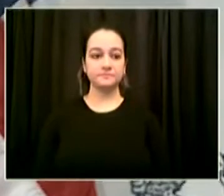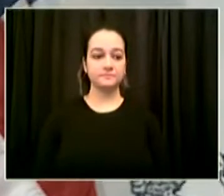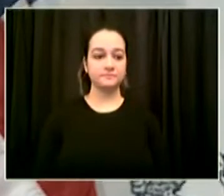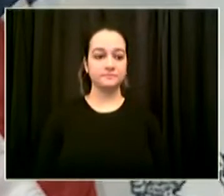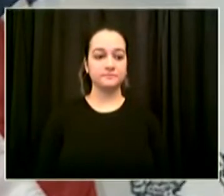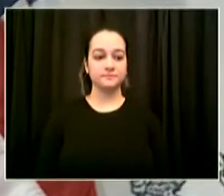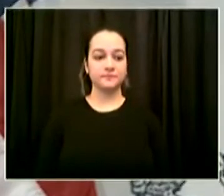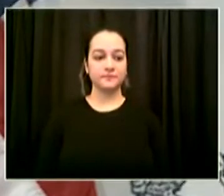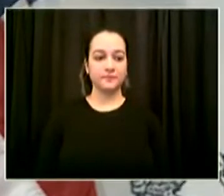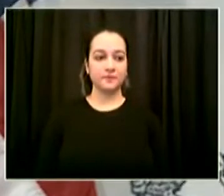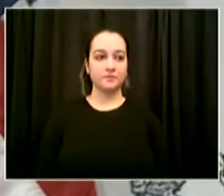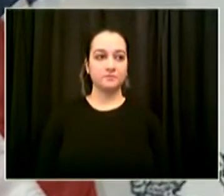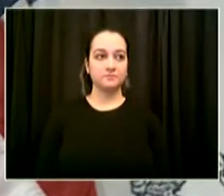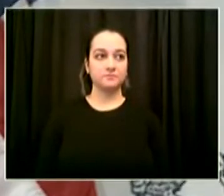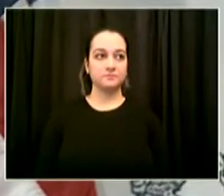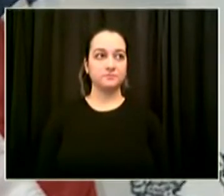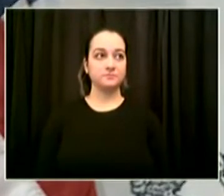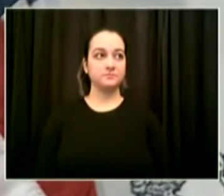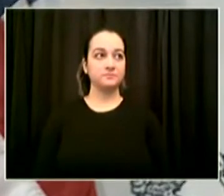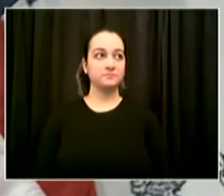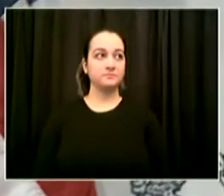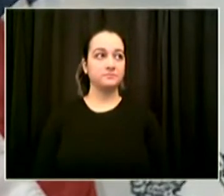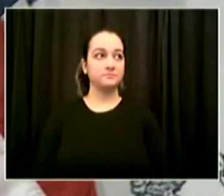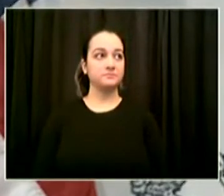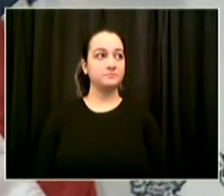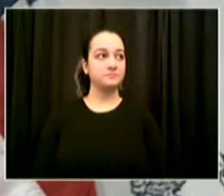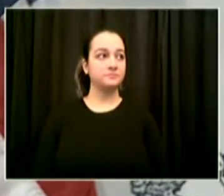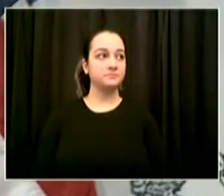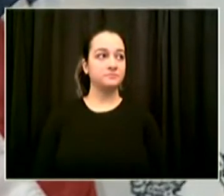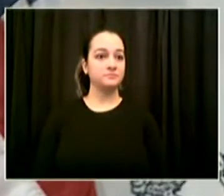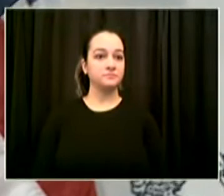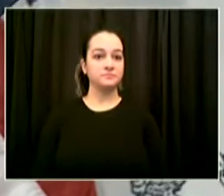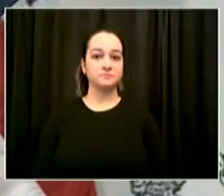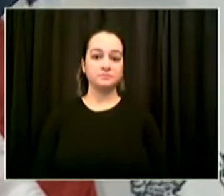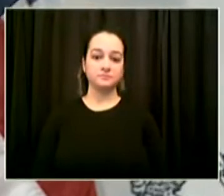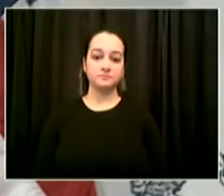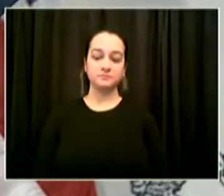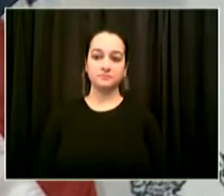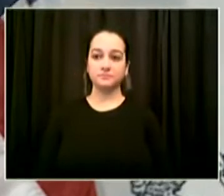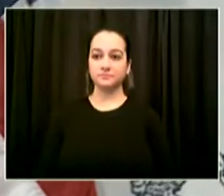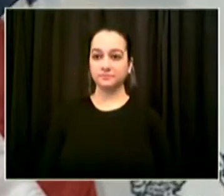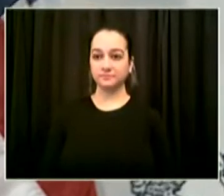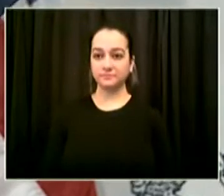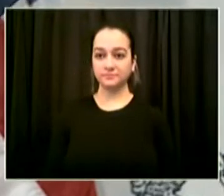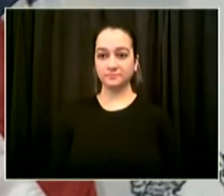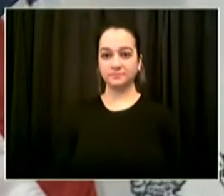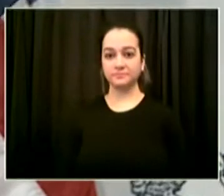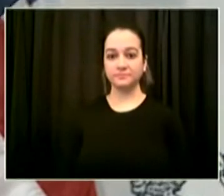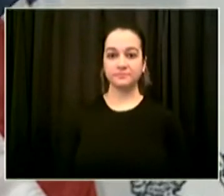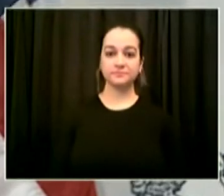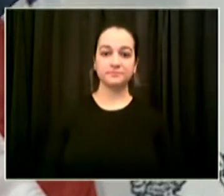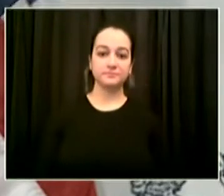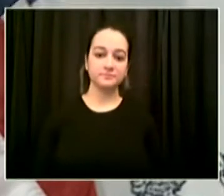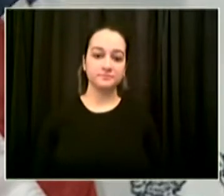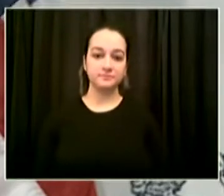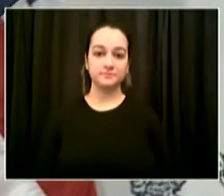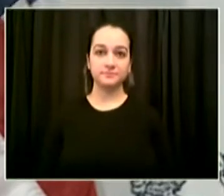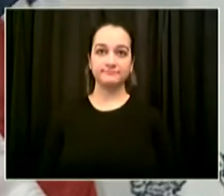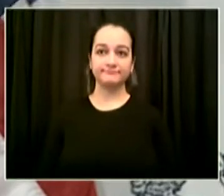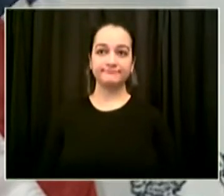camino no solo de recuperar nuestra ciudad, sino de construir una ciudad mejor